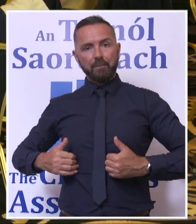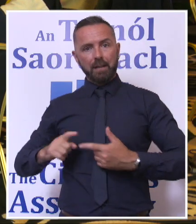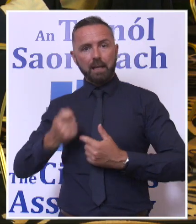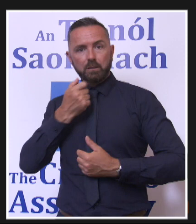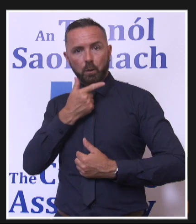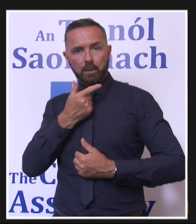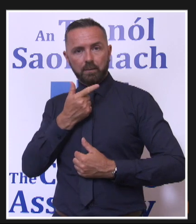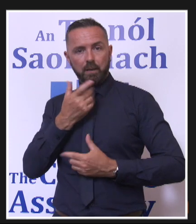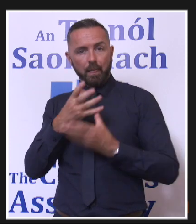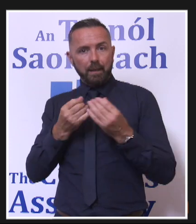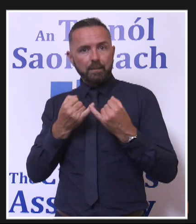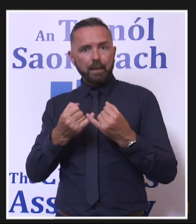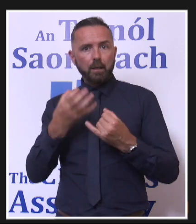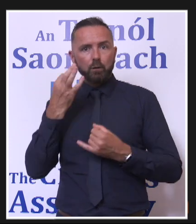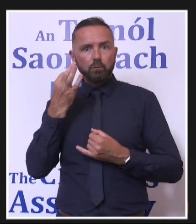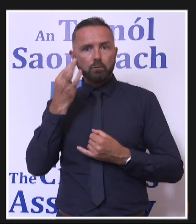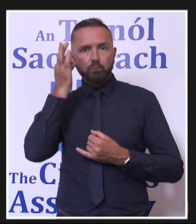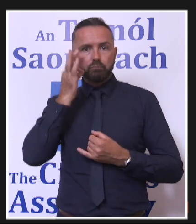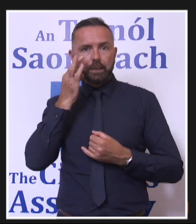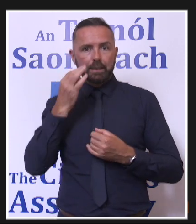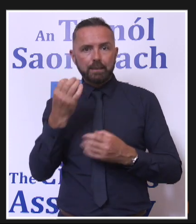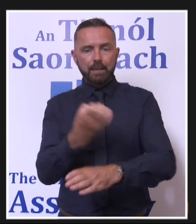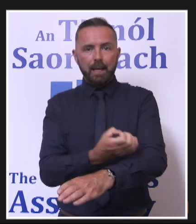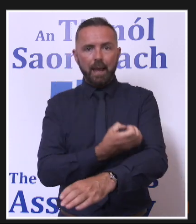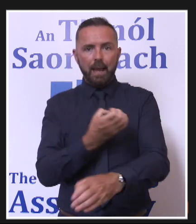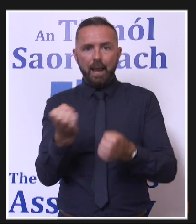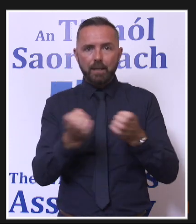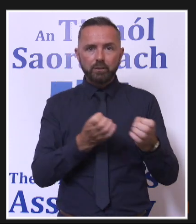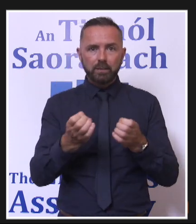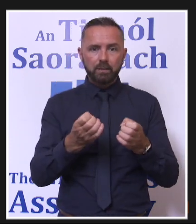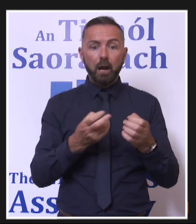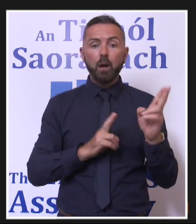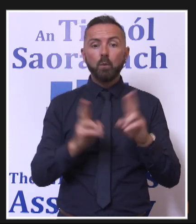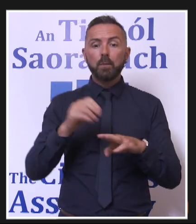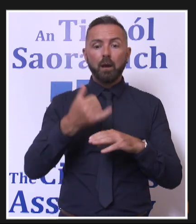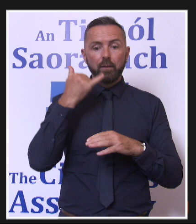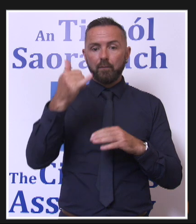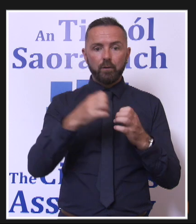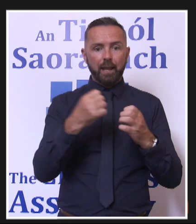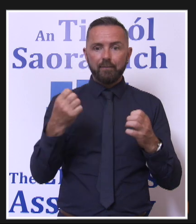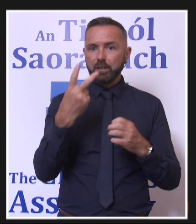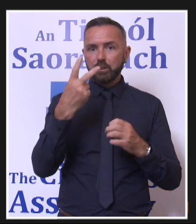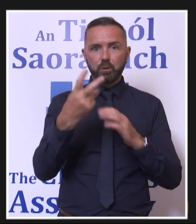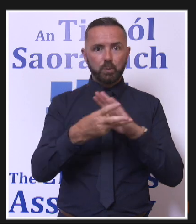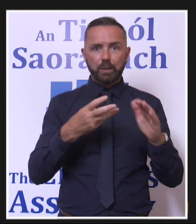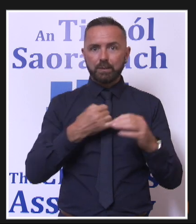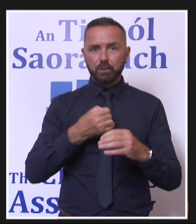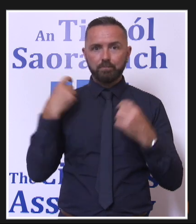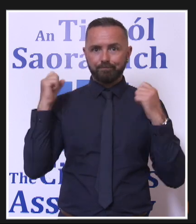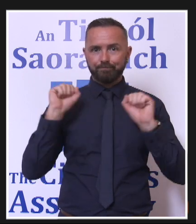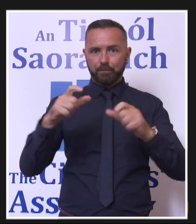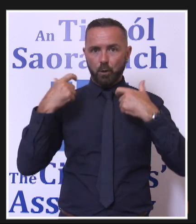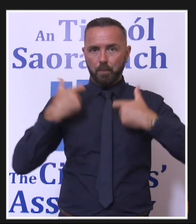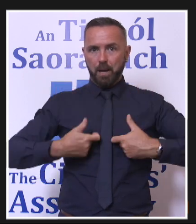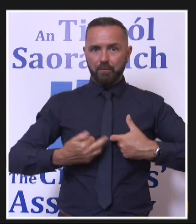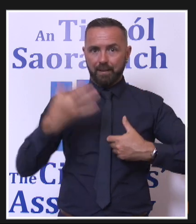kinds of things. And I just think I'd be on the phone to the mayor of Dublin every fortnight if you had one. Thank you so much. Thanks